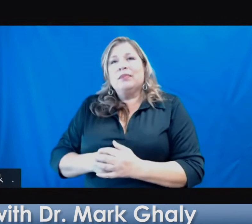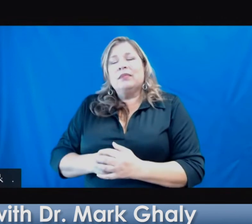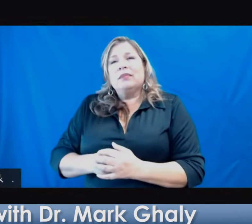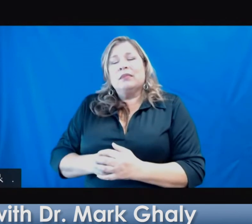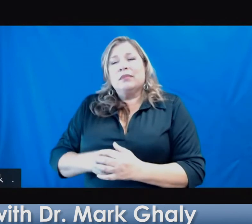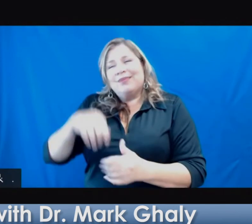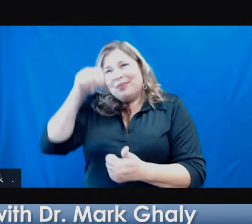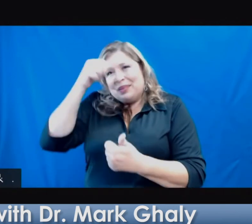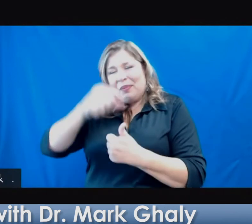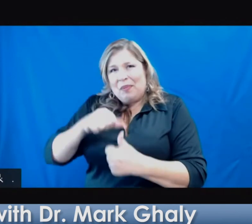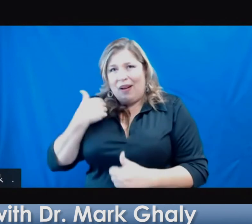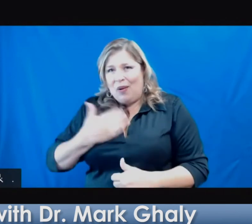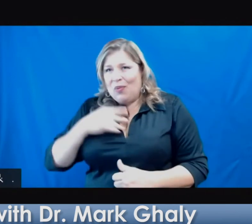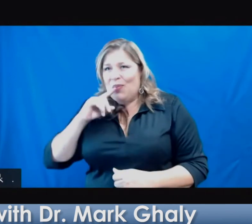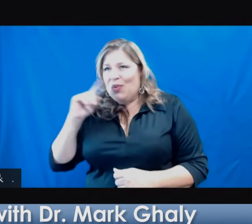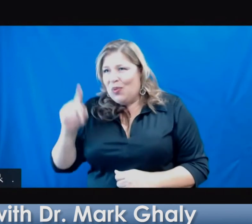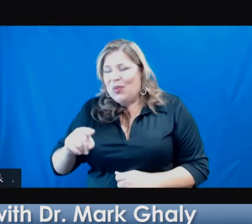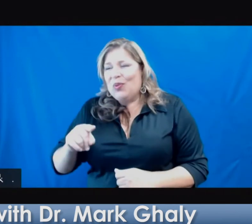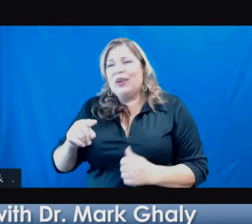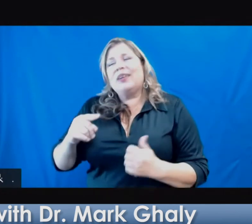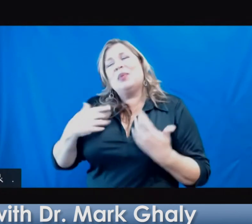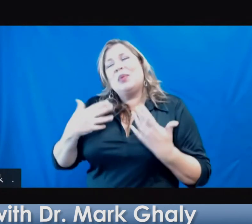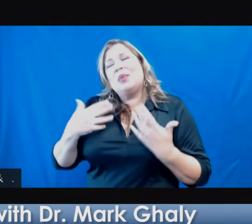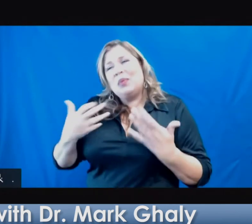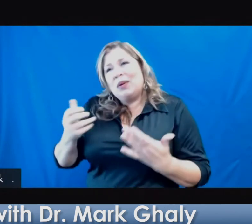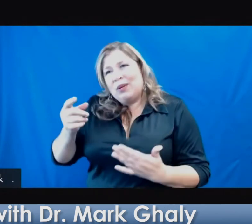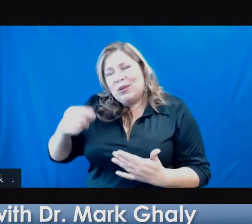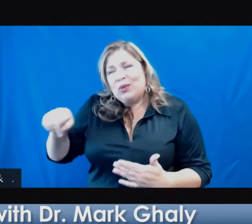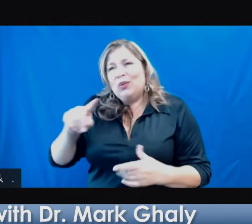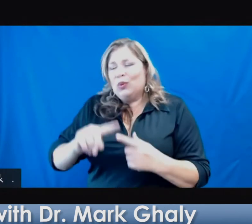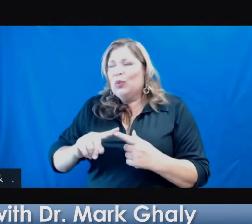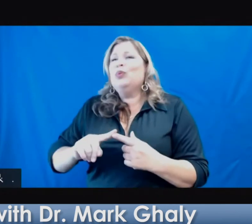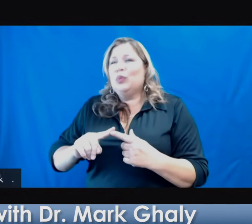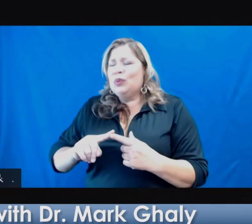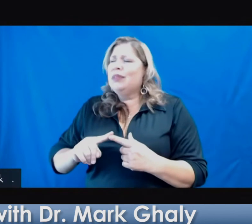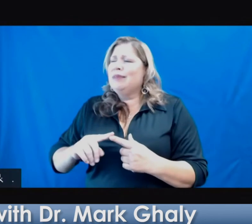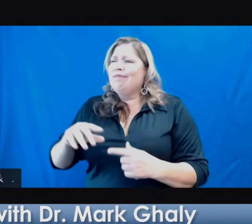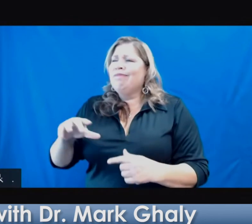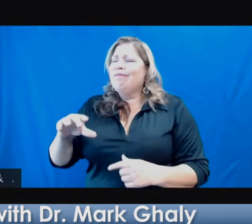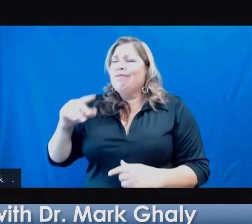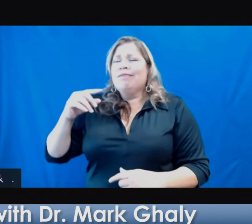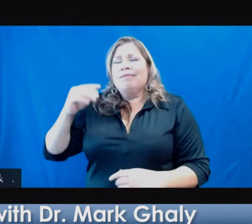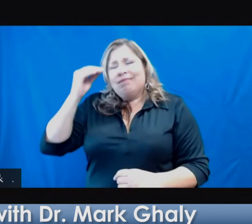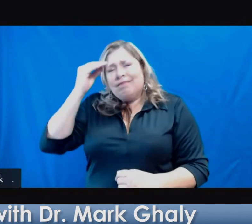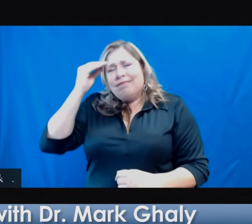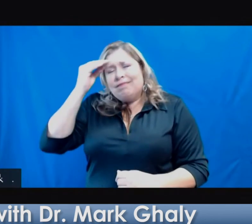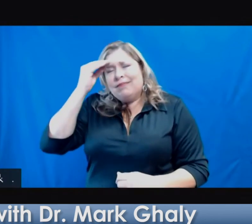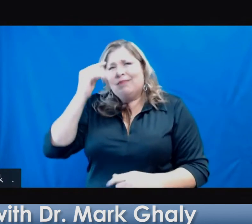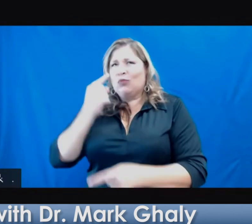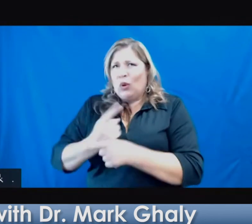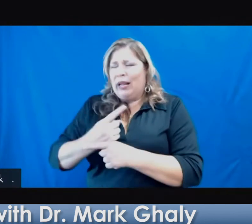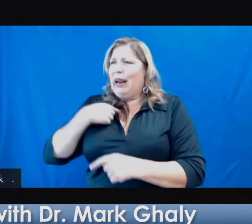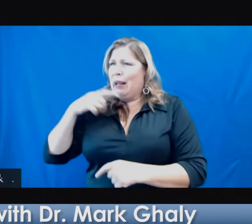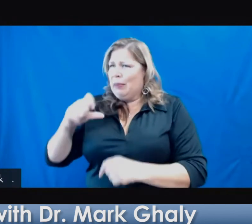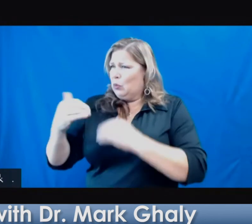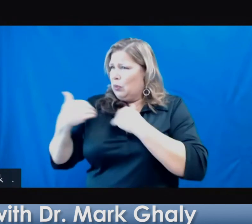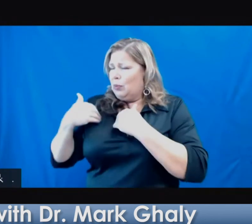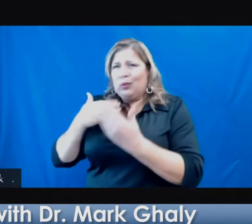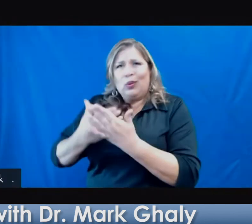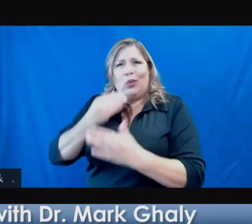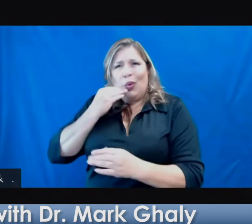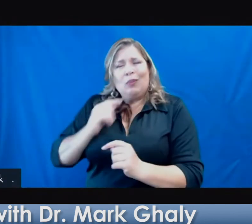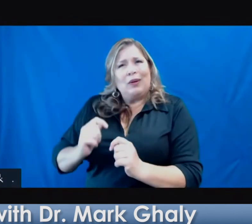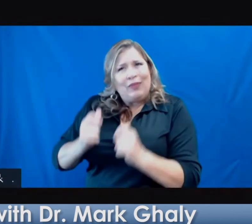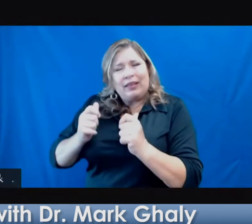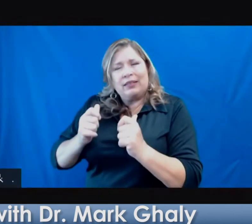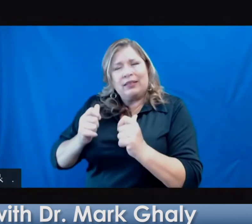all public health orders, that people take it seriously first and foremost and get home as soon as possible after